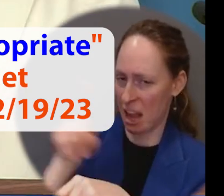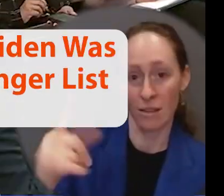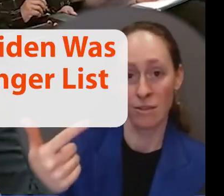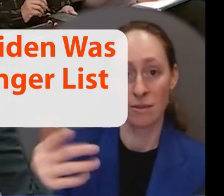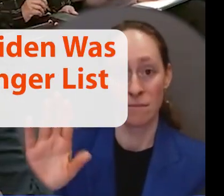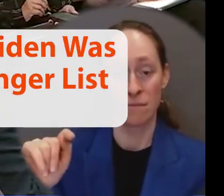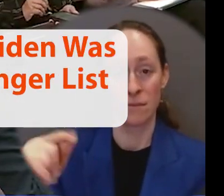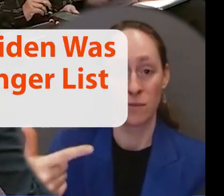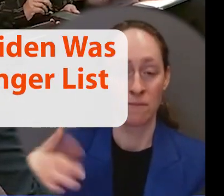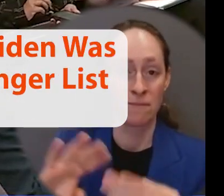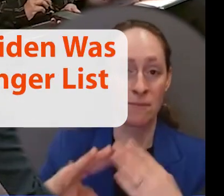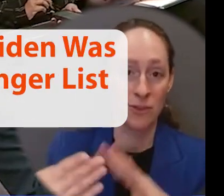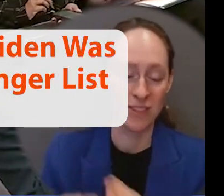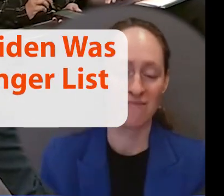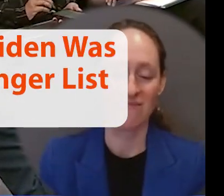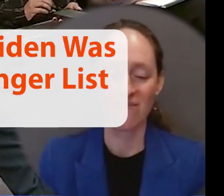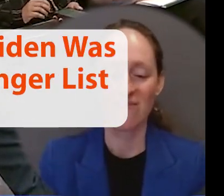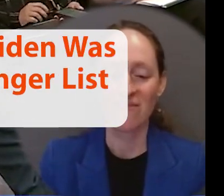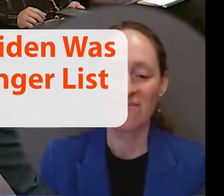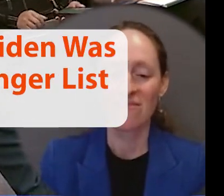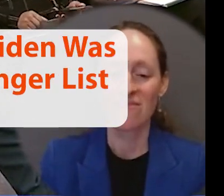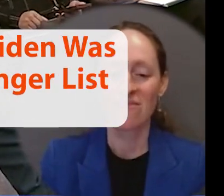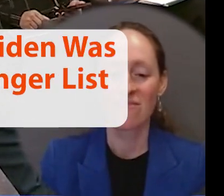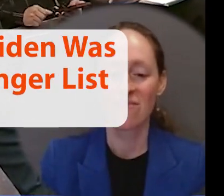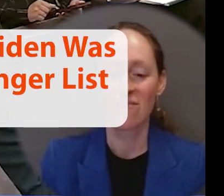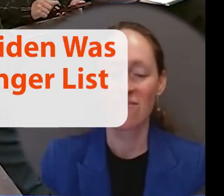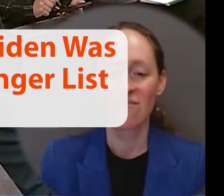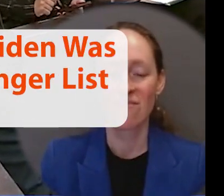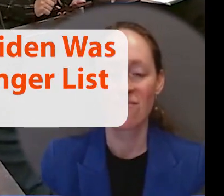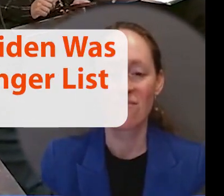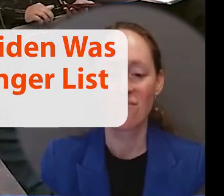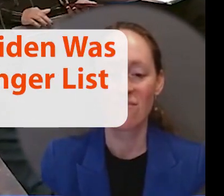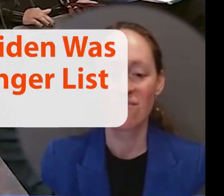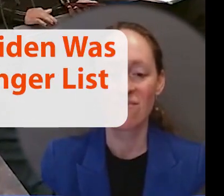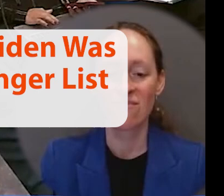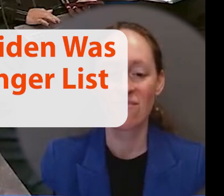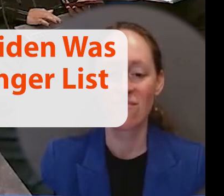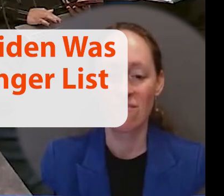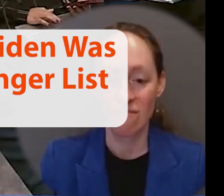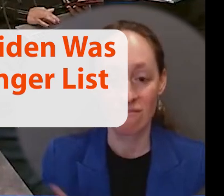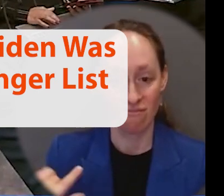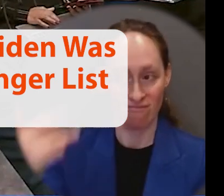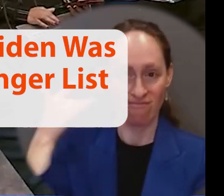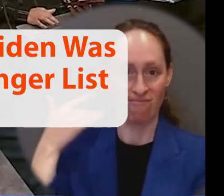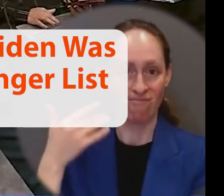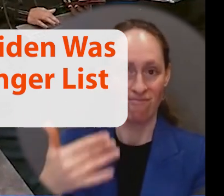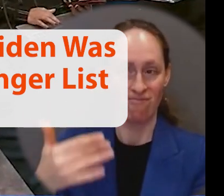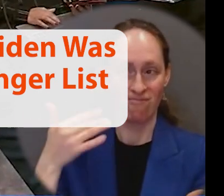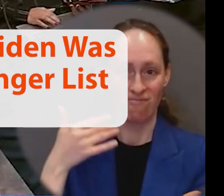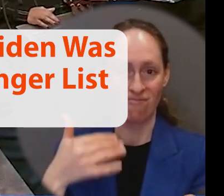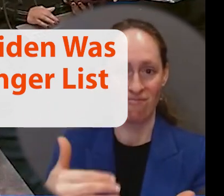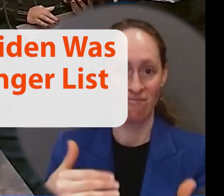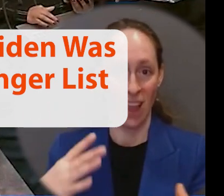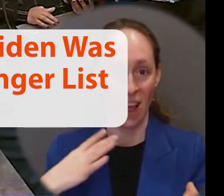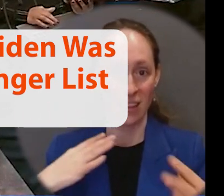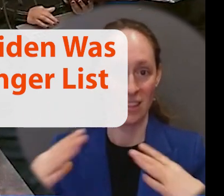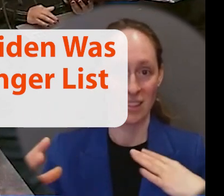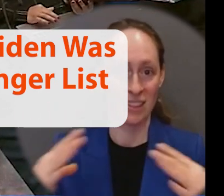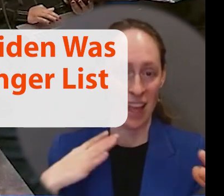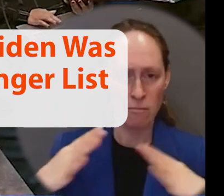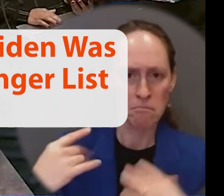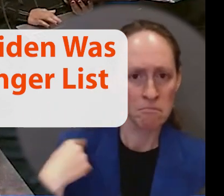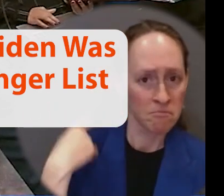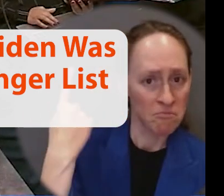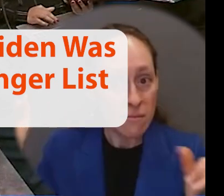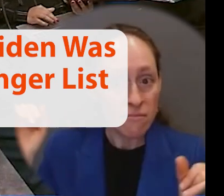on that. I have two questions, but they're tied together. With the holidays coming up, which members of the Biden family will be spending Christmas with the president